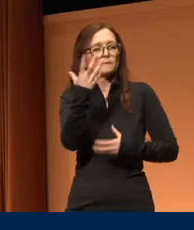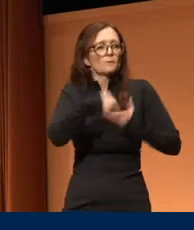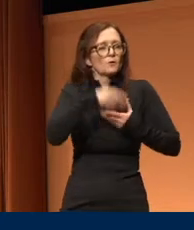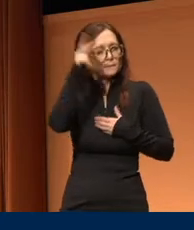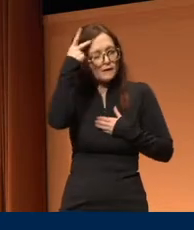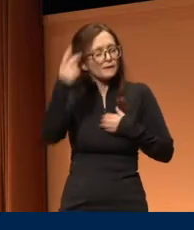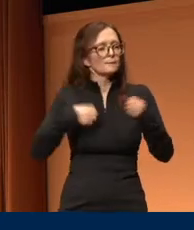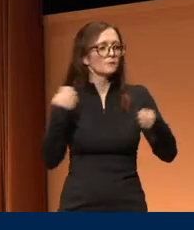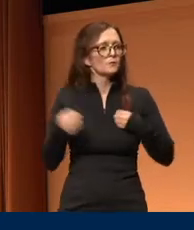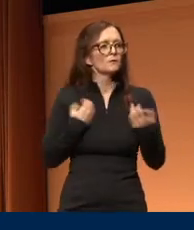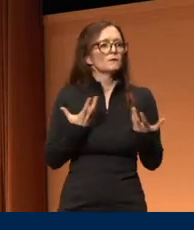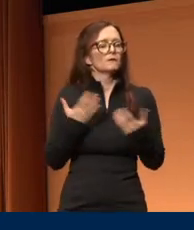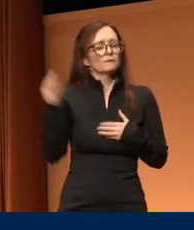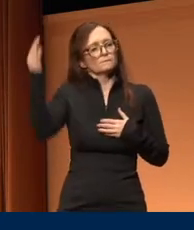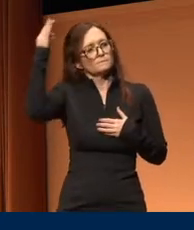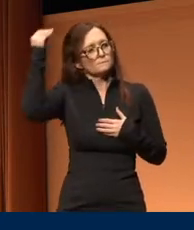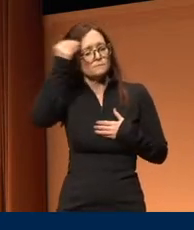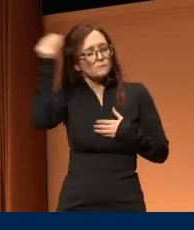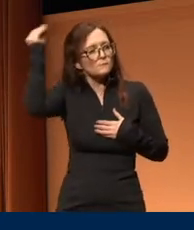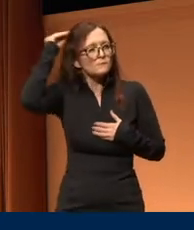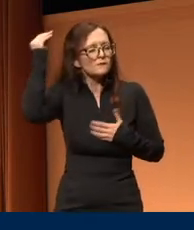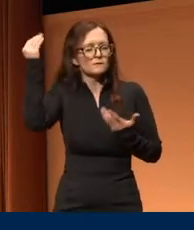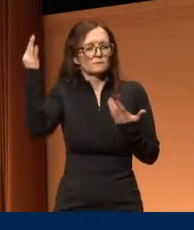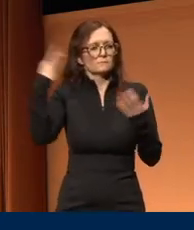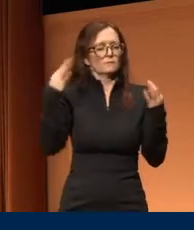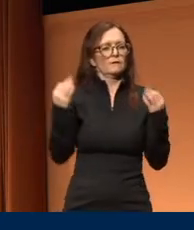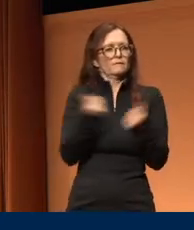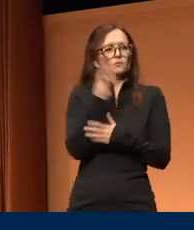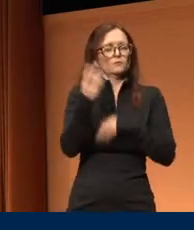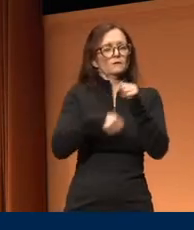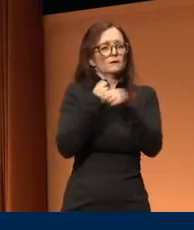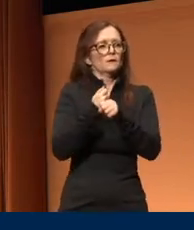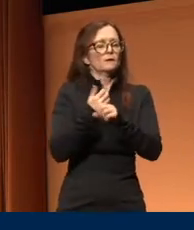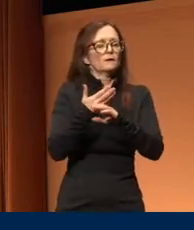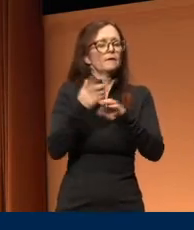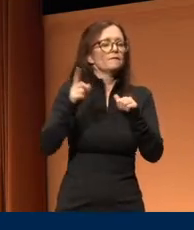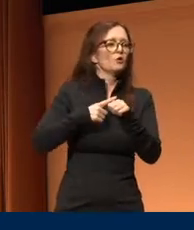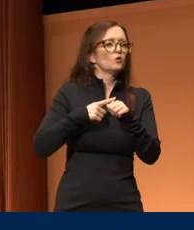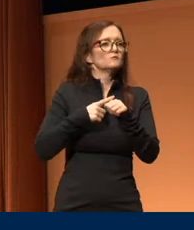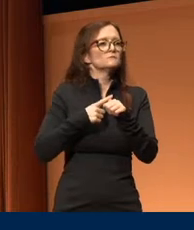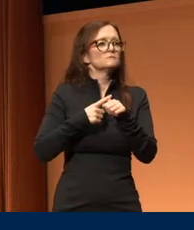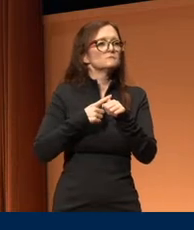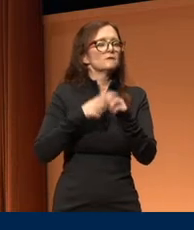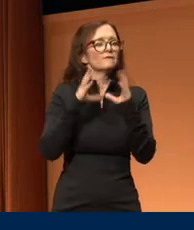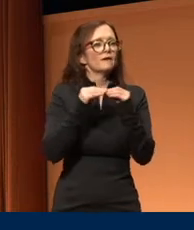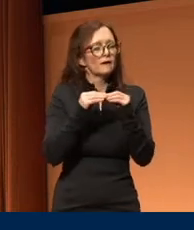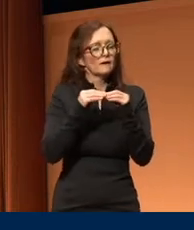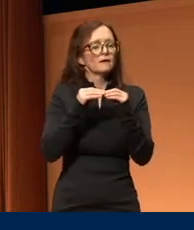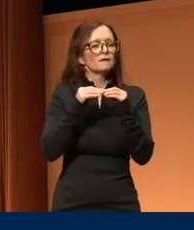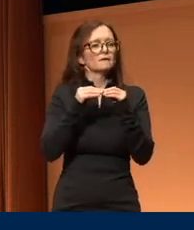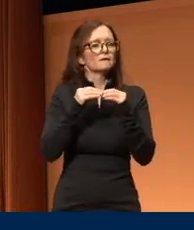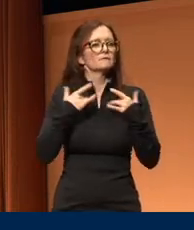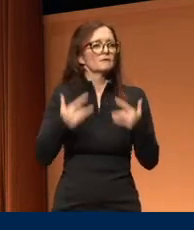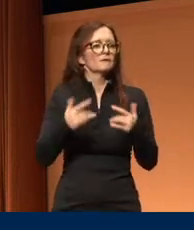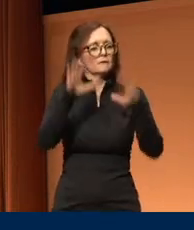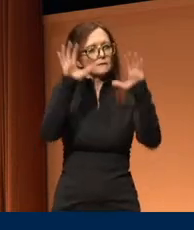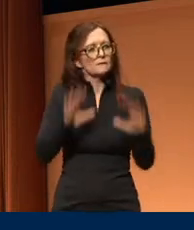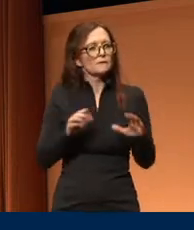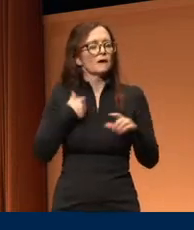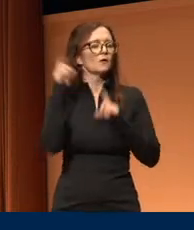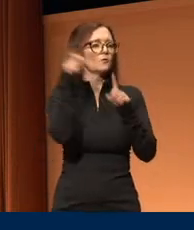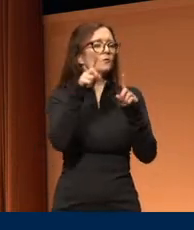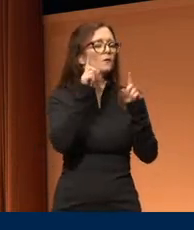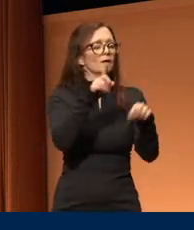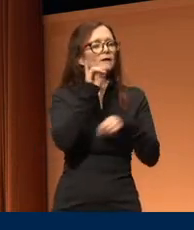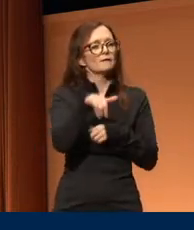political emotion was planted in me just a few days before the third session of the Convention for Climate, when I attended a conference on the Yellow Vests in Aubervilliers